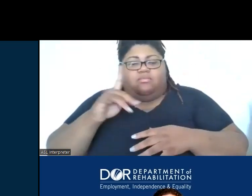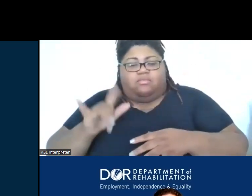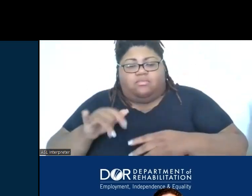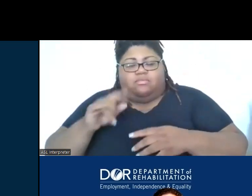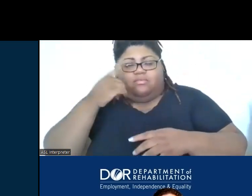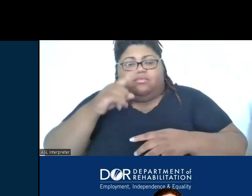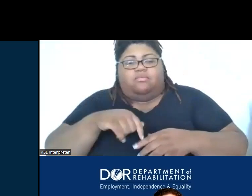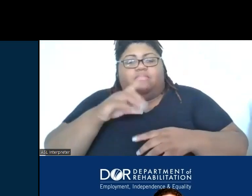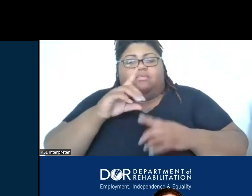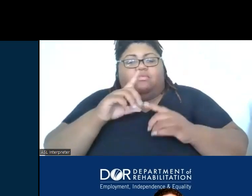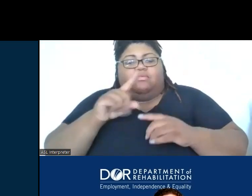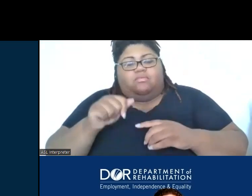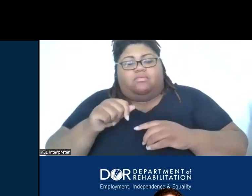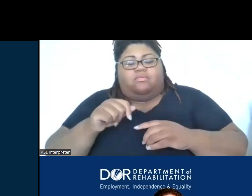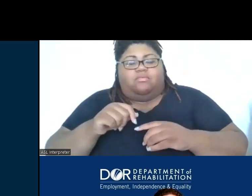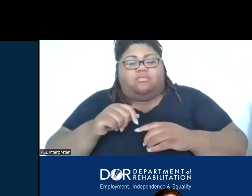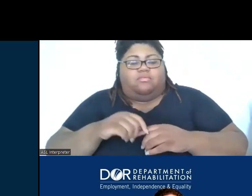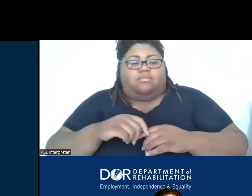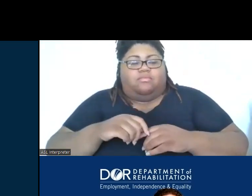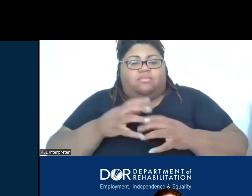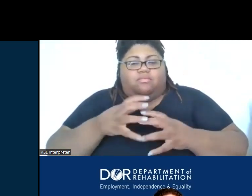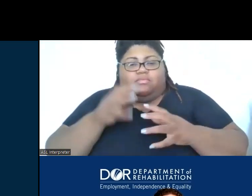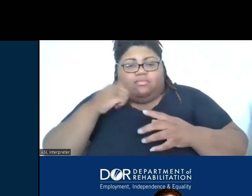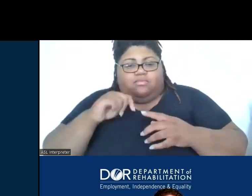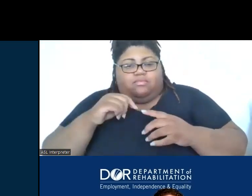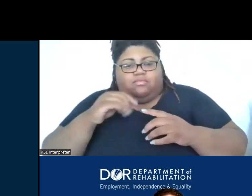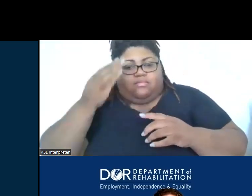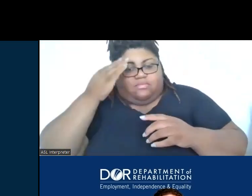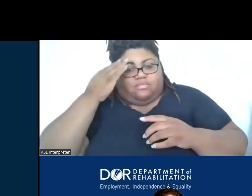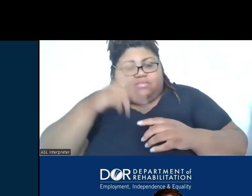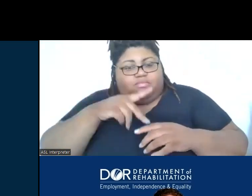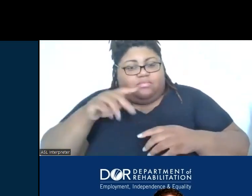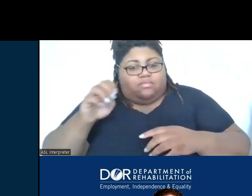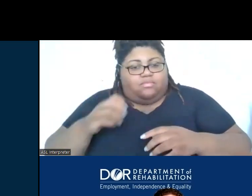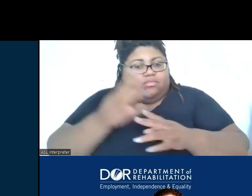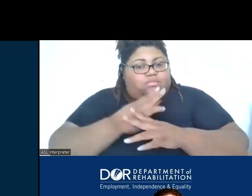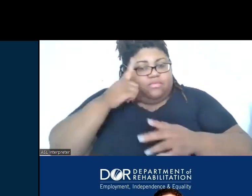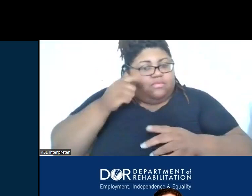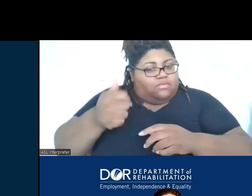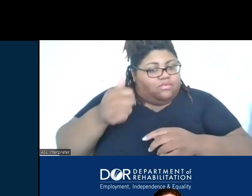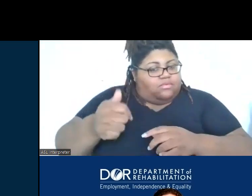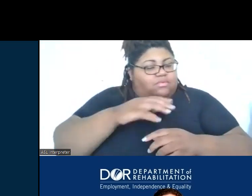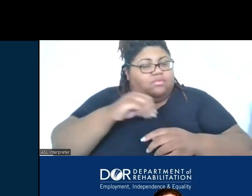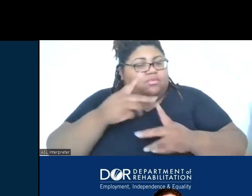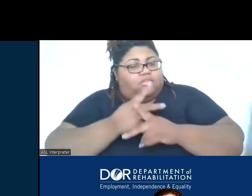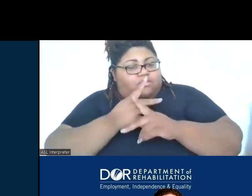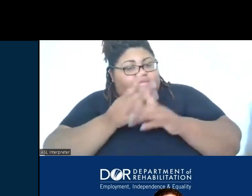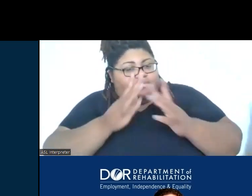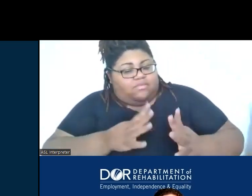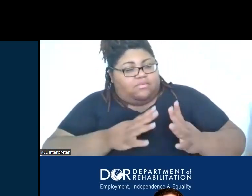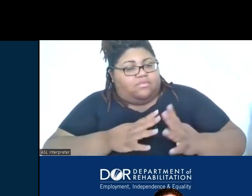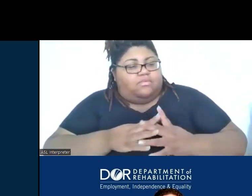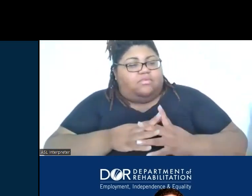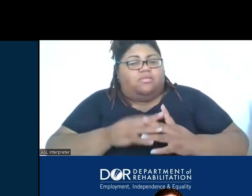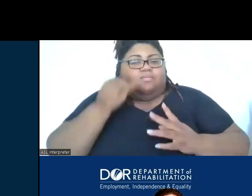population. They still have lots of PPE for yourself, for caregivers, if